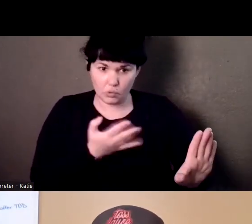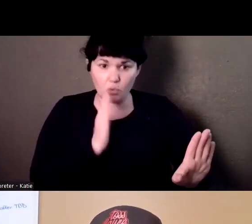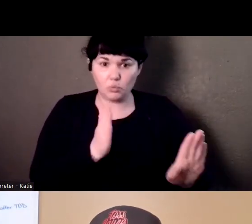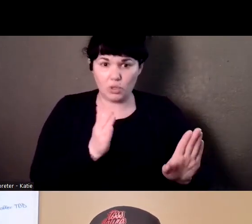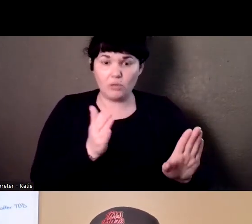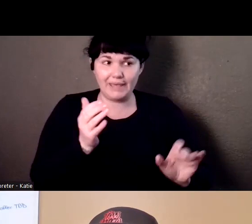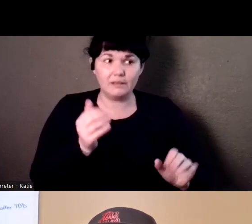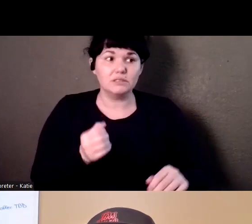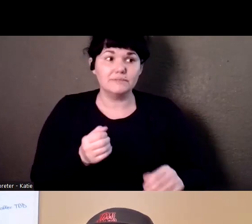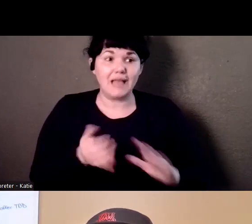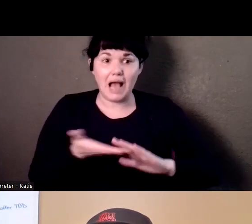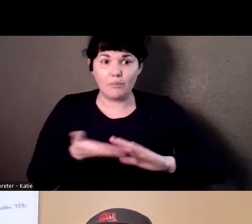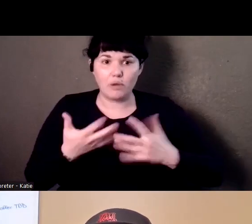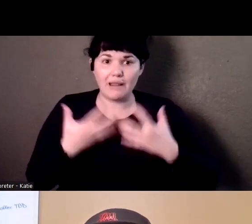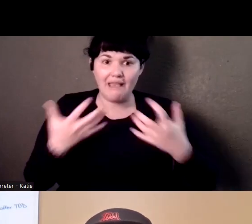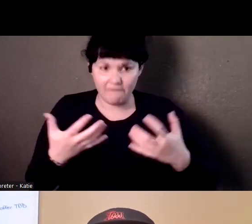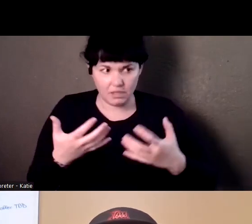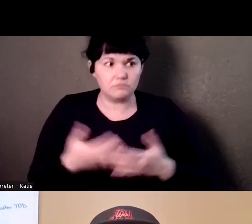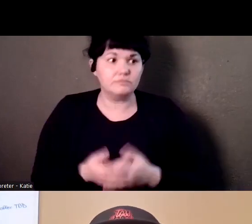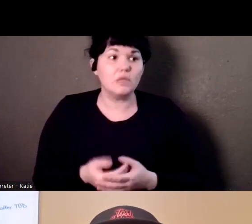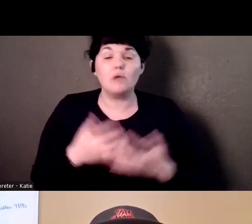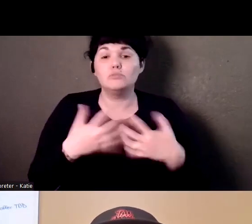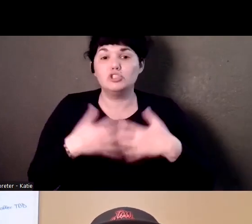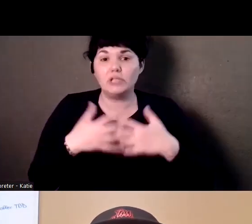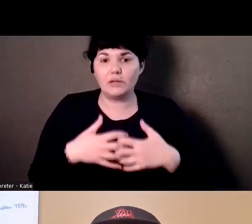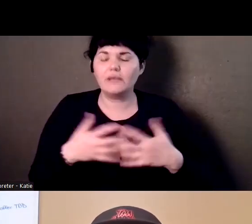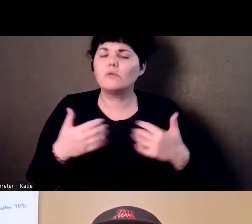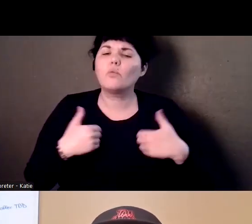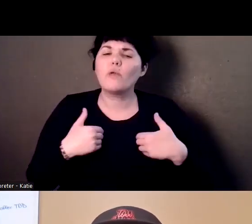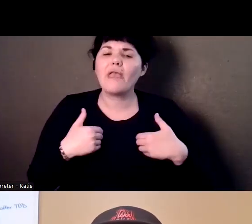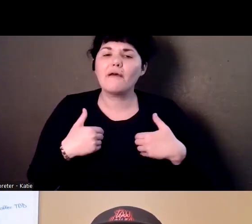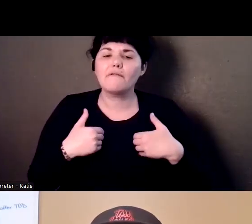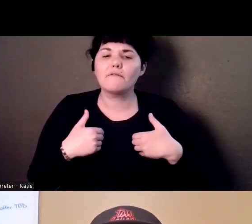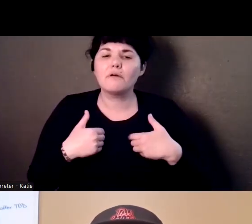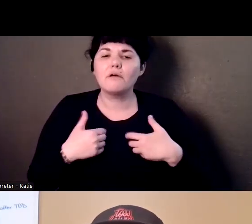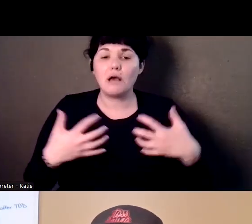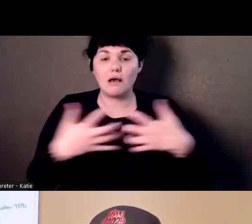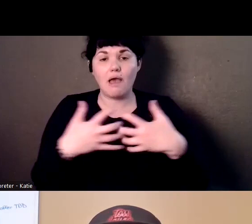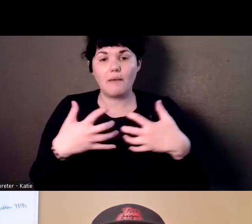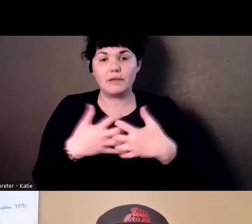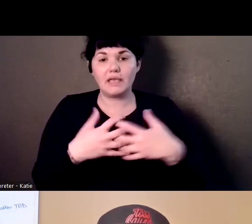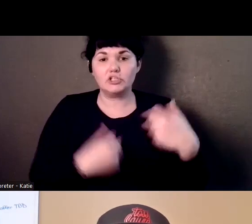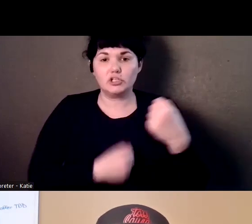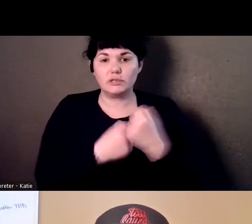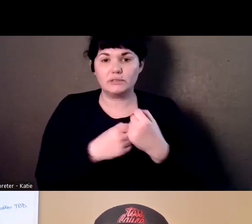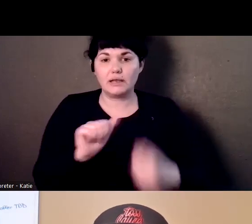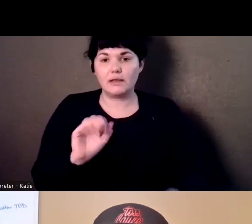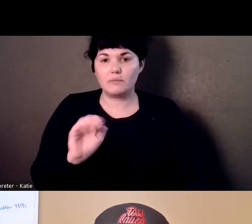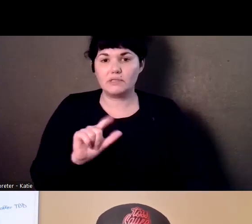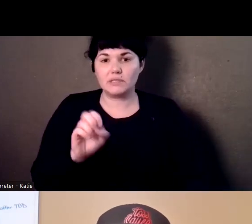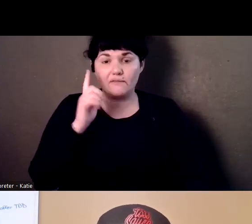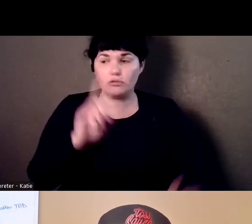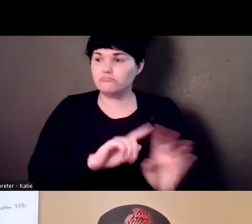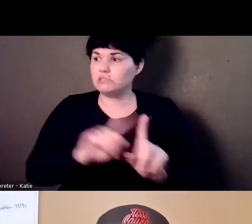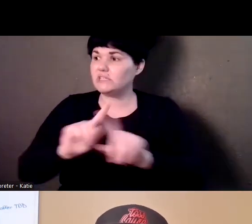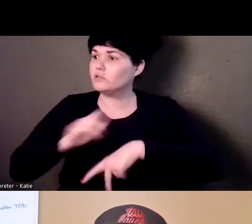heavy machinery. And there's accommodations at Amazon that have all different types of jobs in different